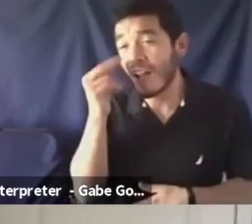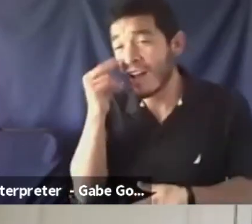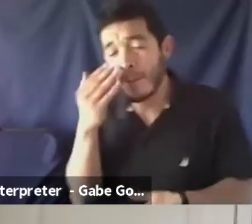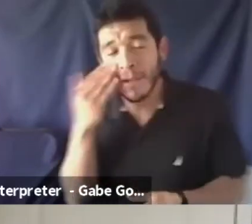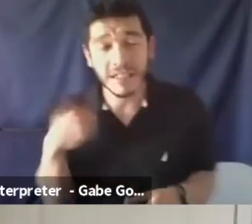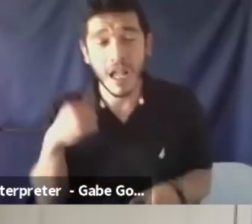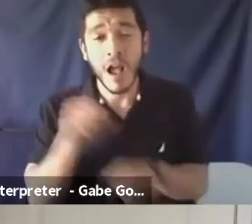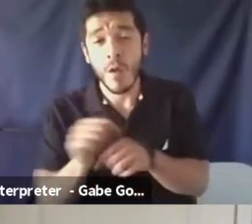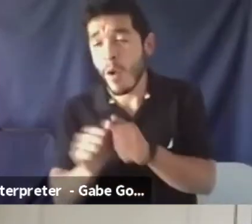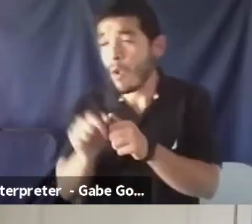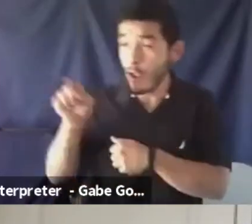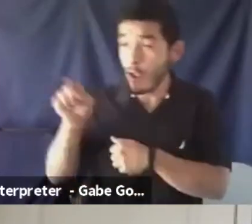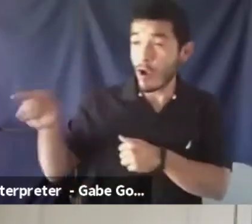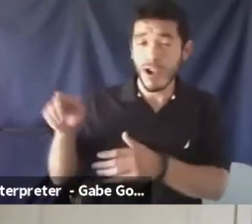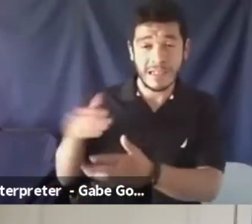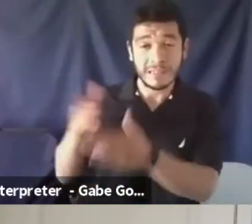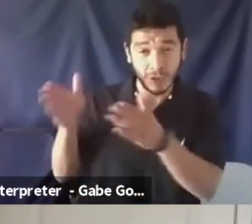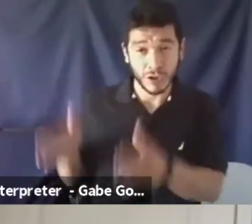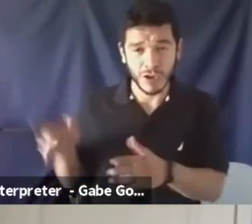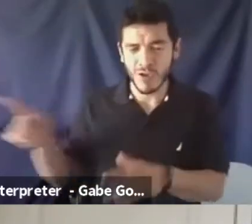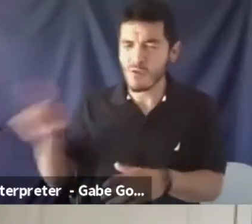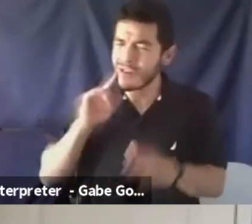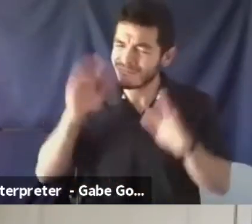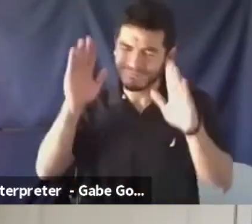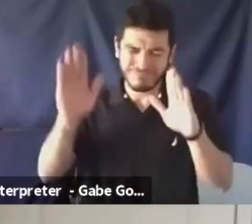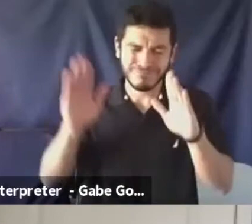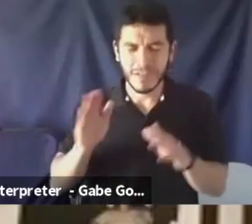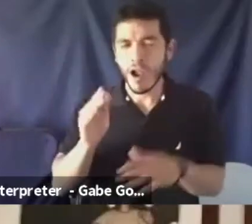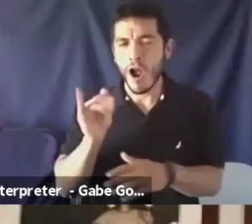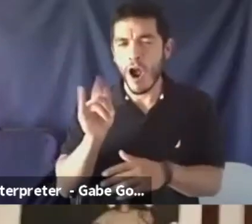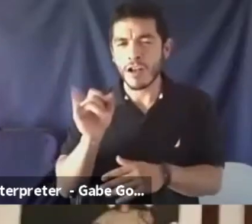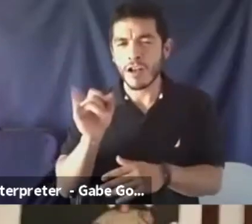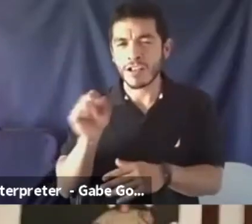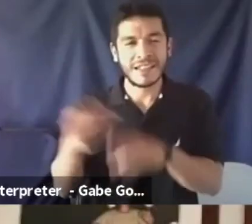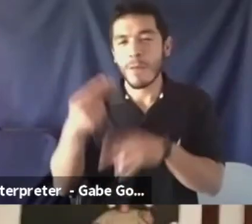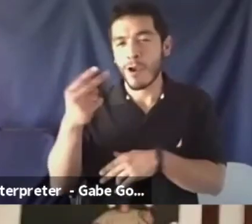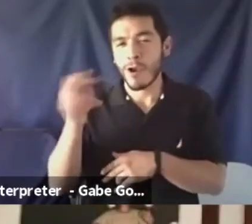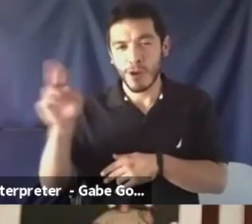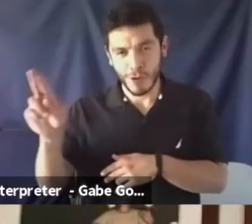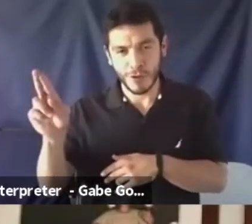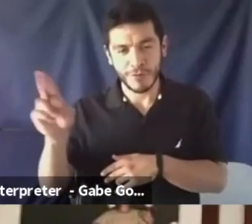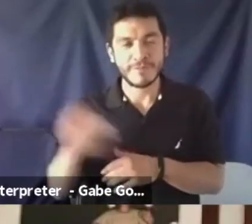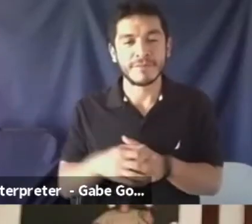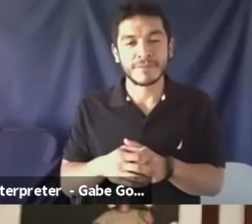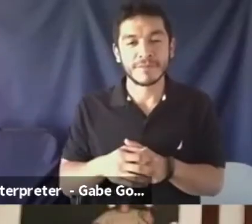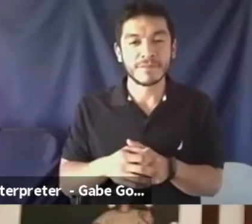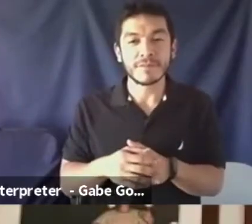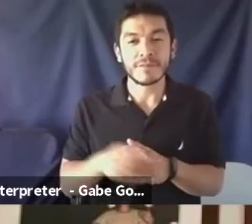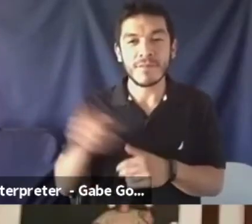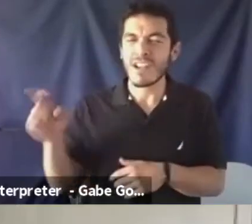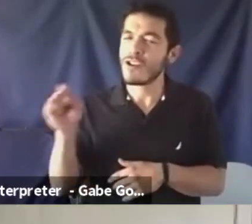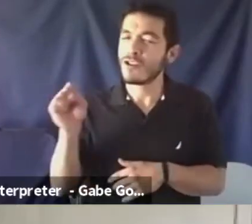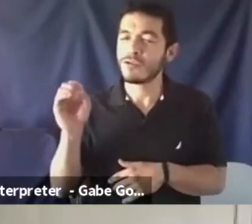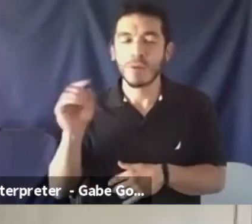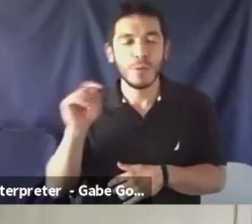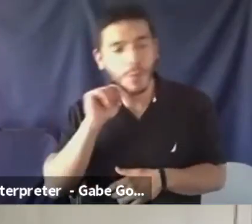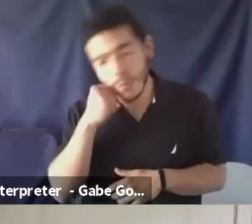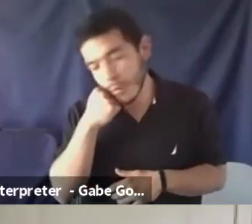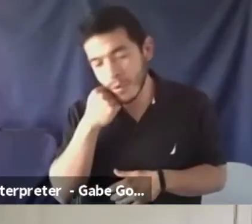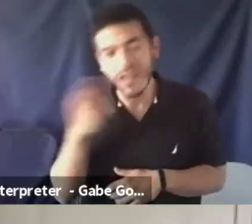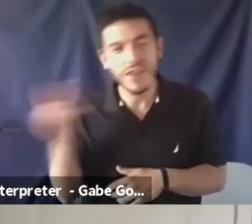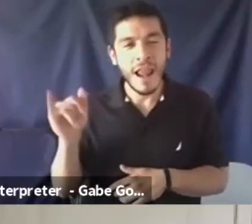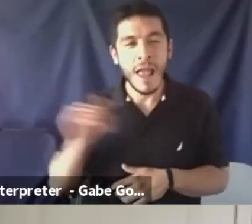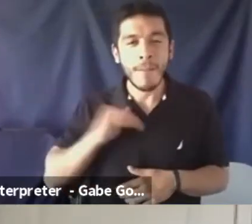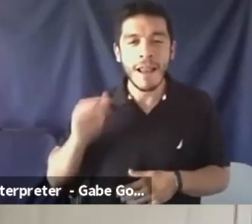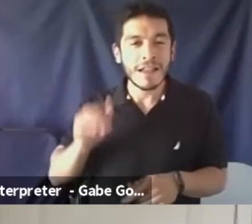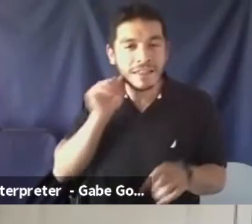the singer her. She's an incredible artist. She's like my little sister. We love her. Yeah, she's so dope. That's like my little sister. And, you